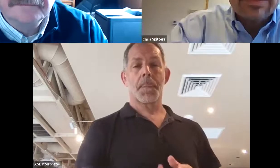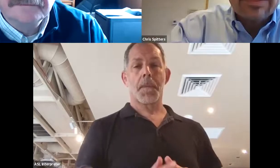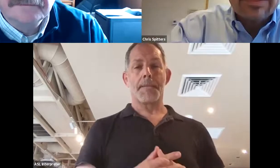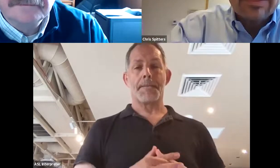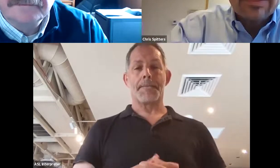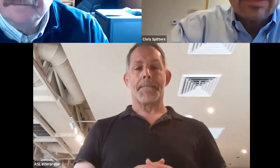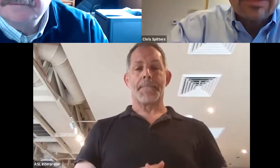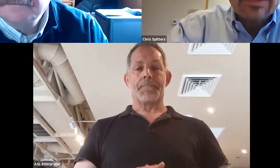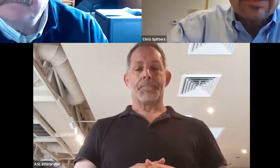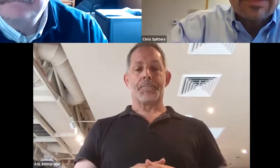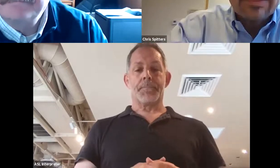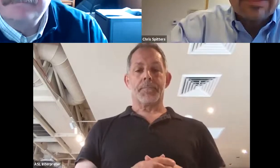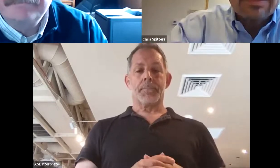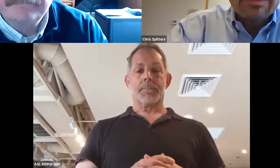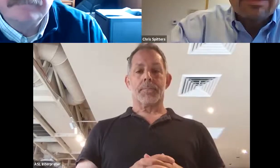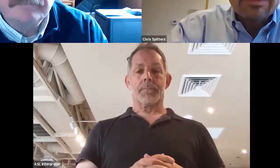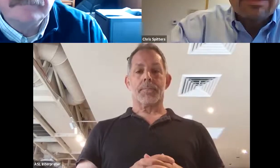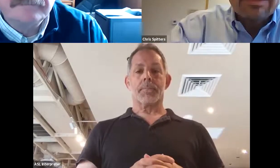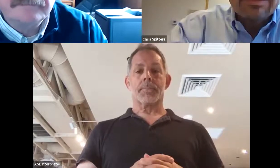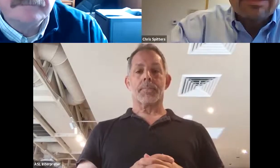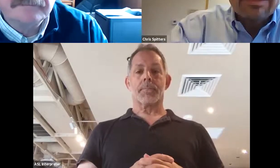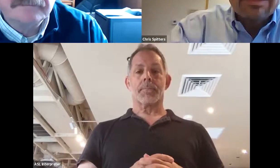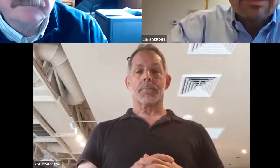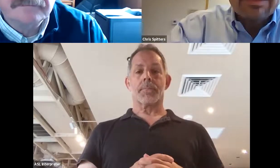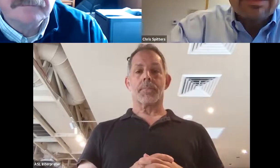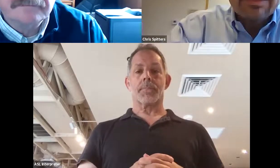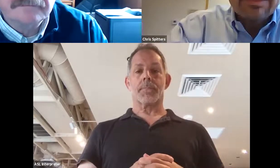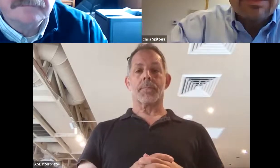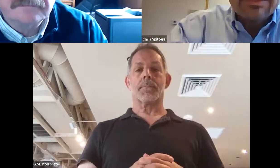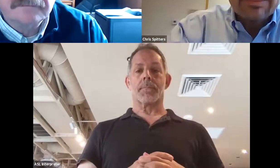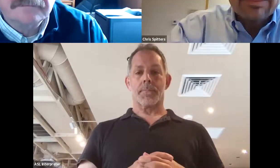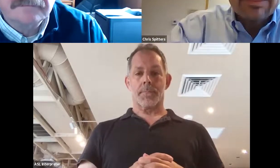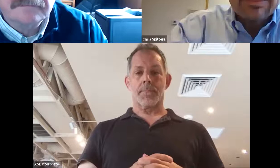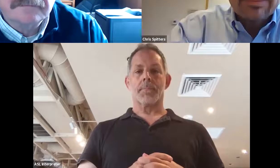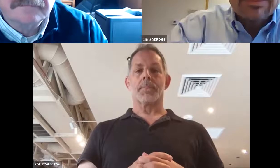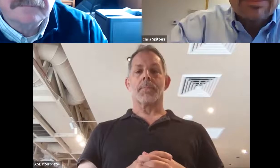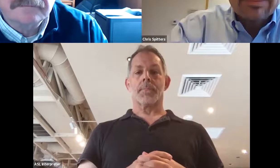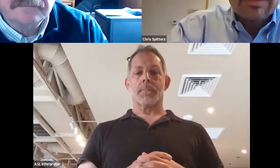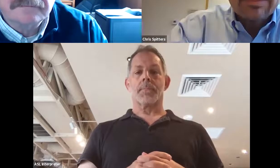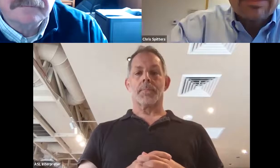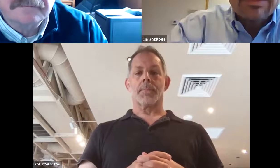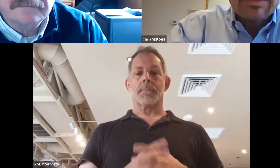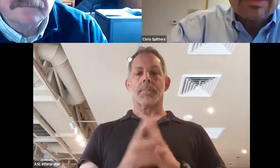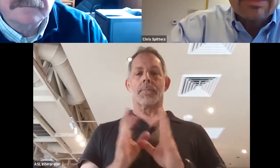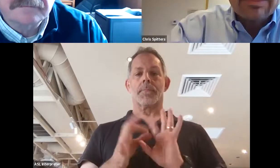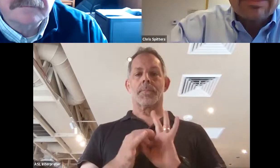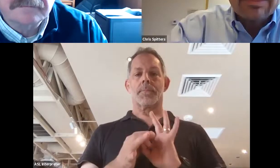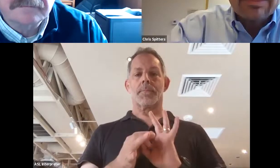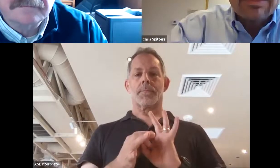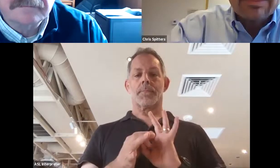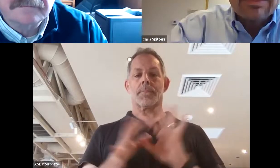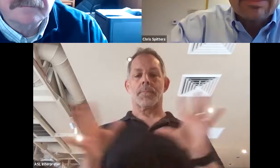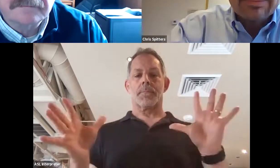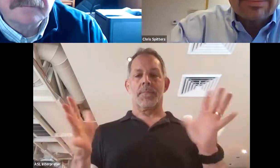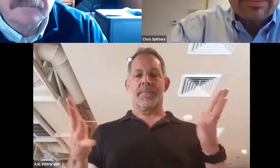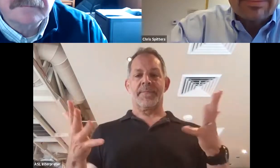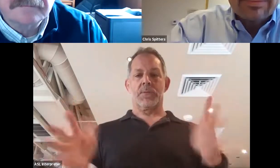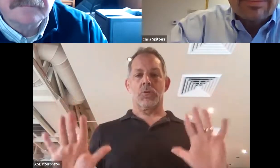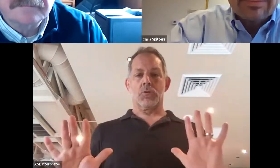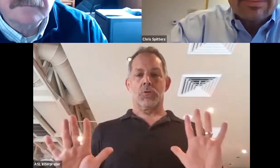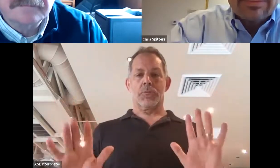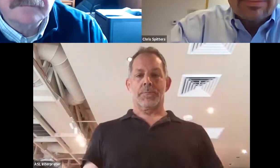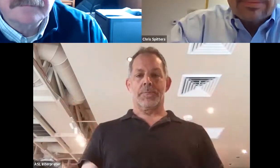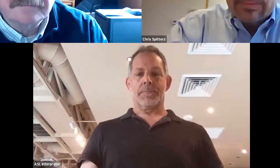Hey, hi everyone. This is Carrie in the Joint Information Center. I'm not seeing any more questions at this time.